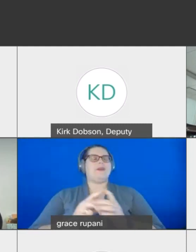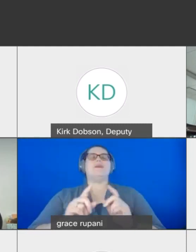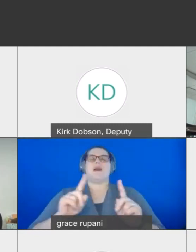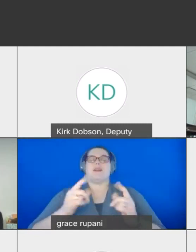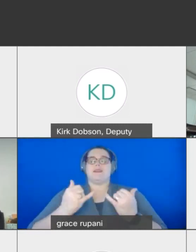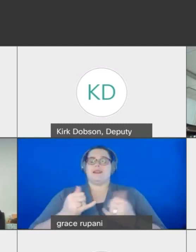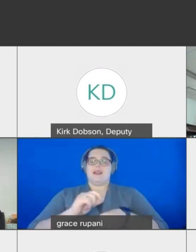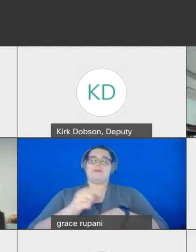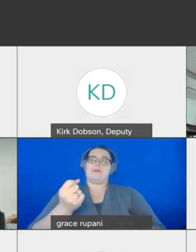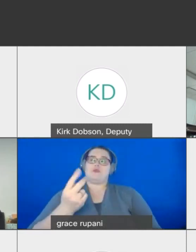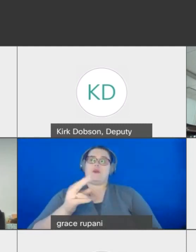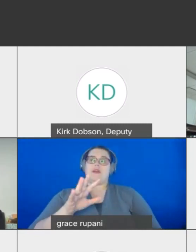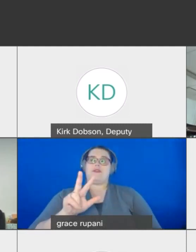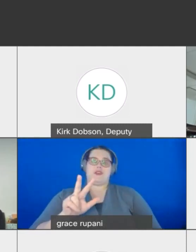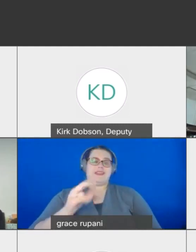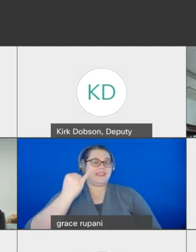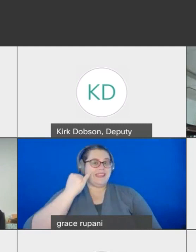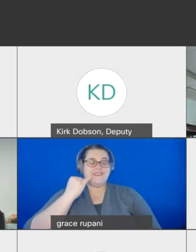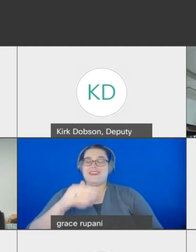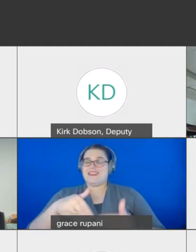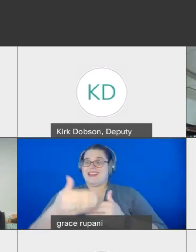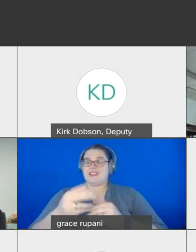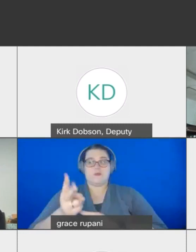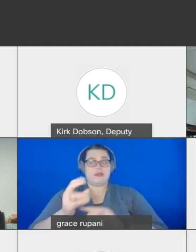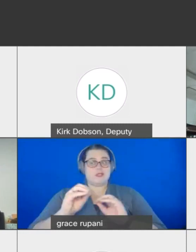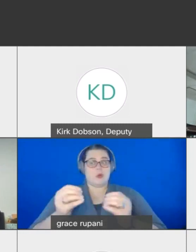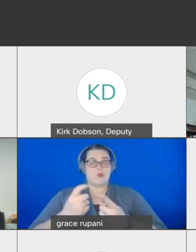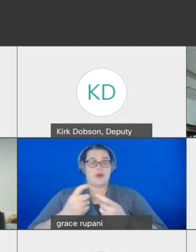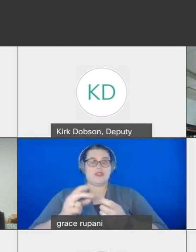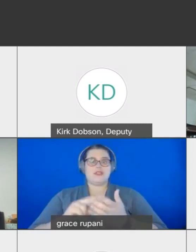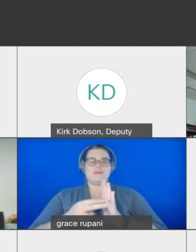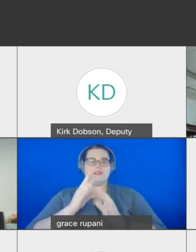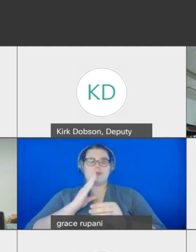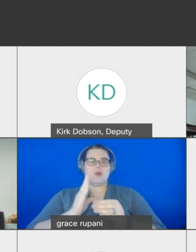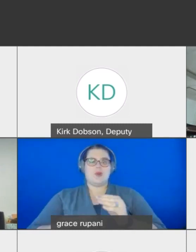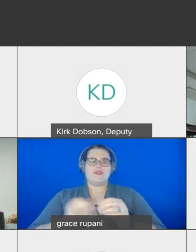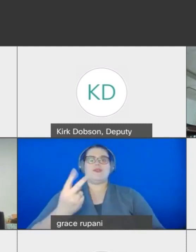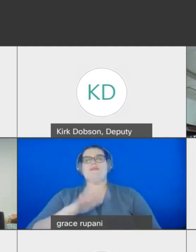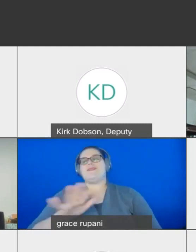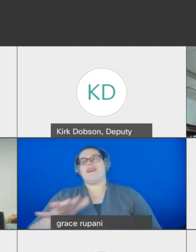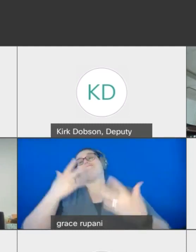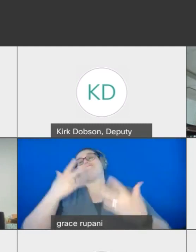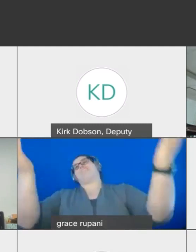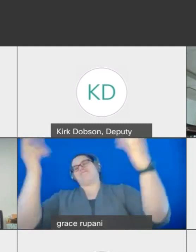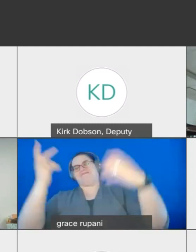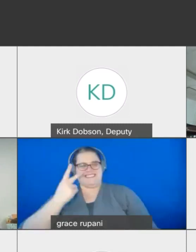if in the next 2 minutes no questions come in, we will then end the call at 12:55. See?